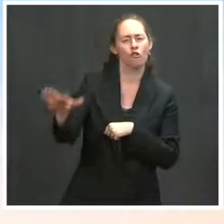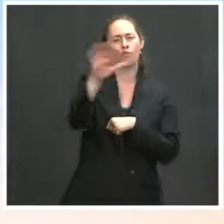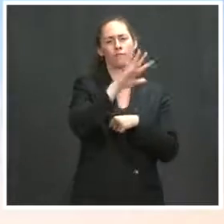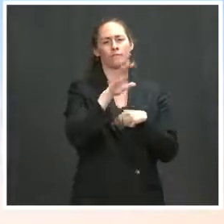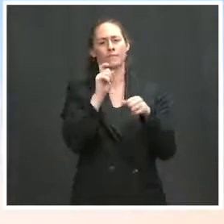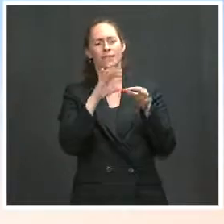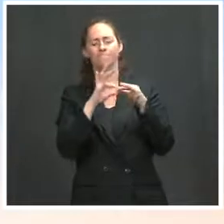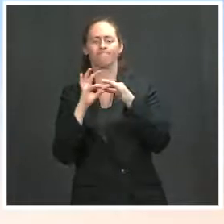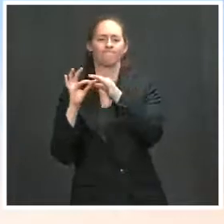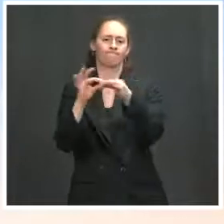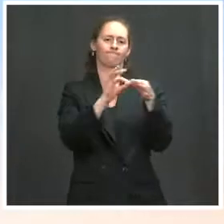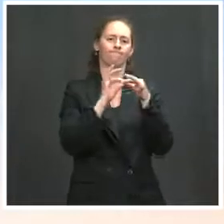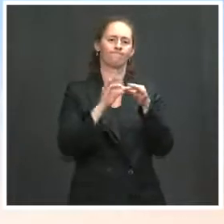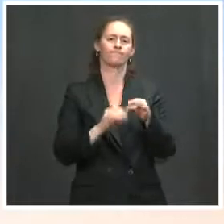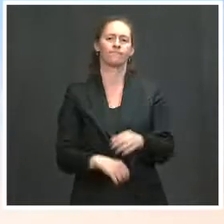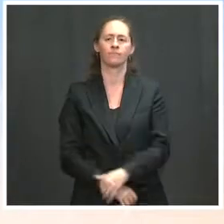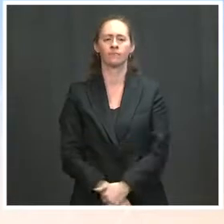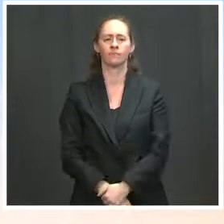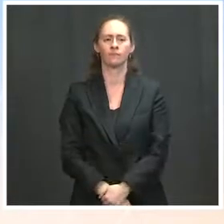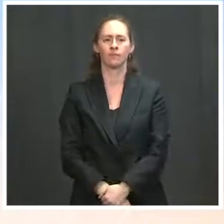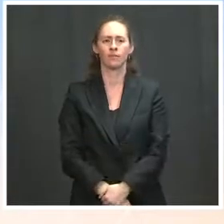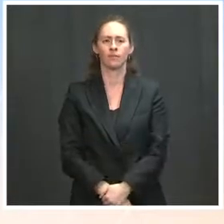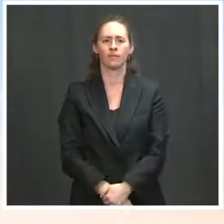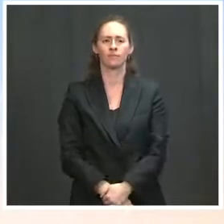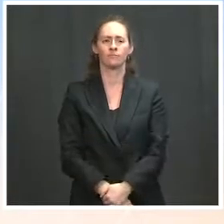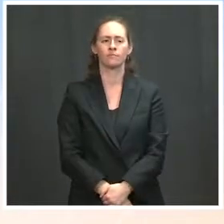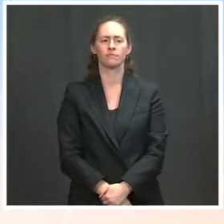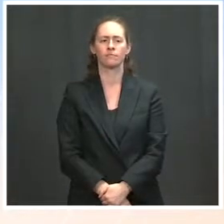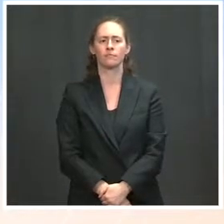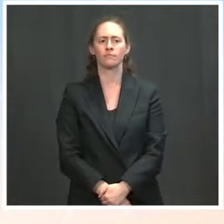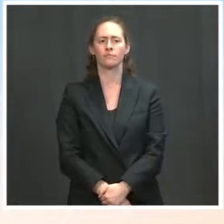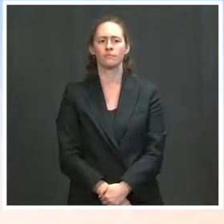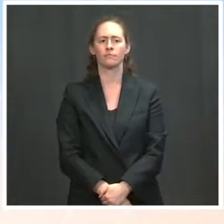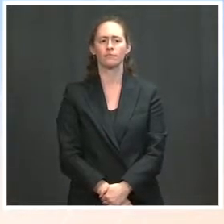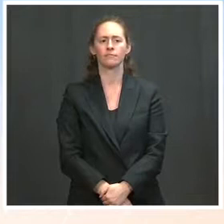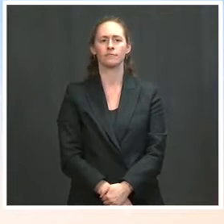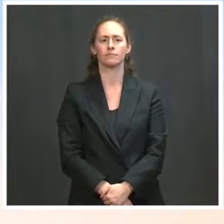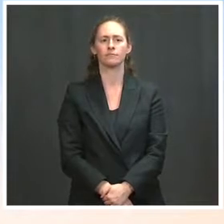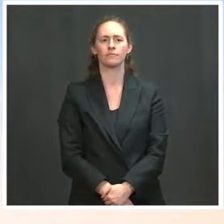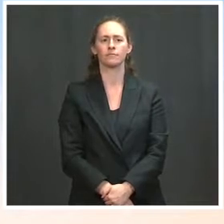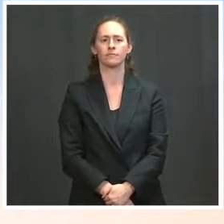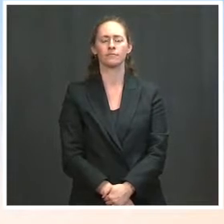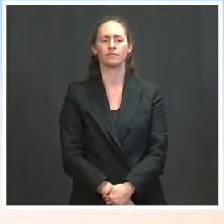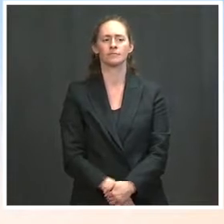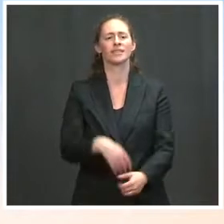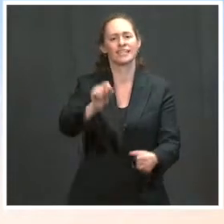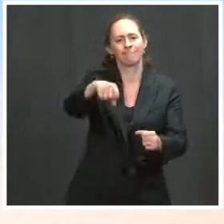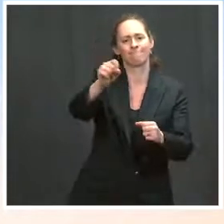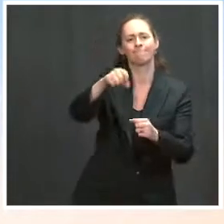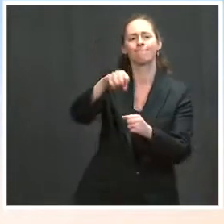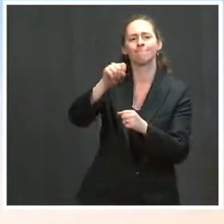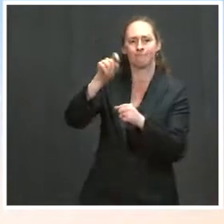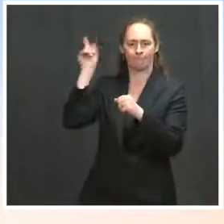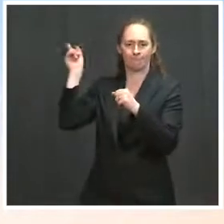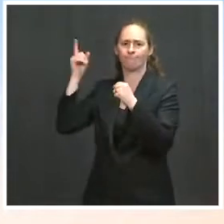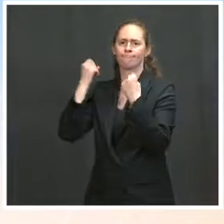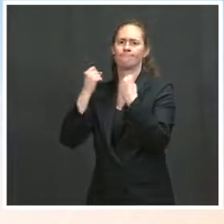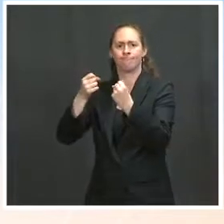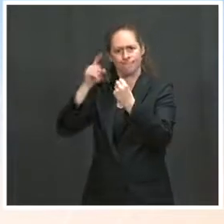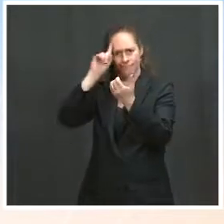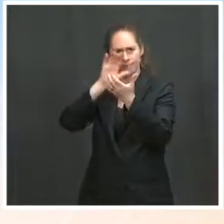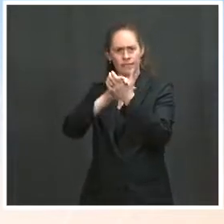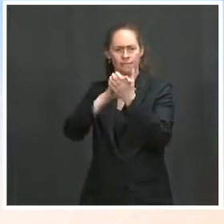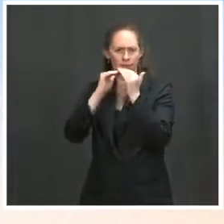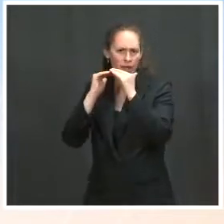that the president, and it's true, of course, the president's put equity at all the center of a lot of what he's done on the pandemic. Of course, these numbers, though, tell a